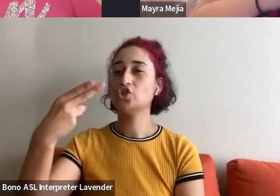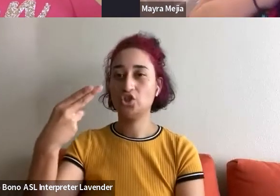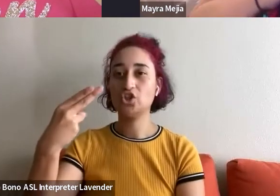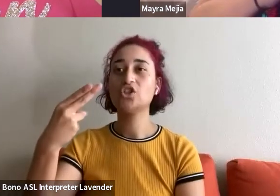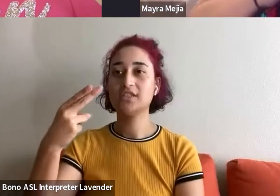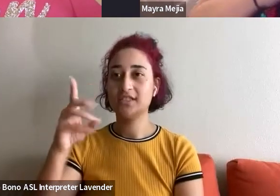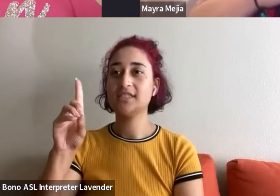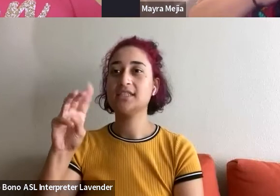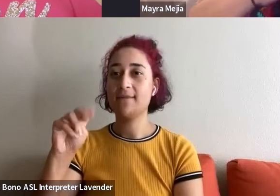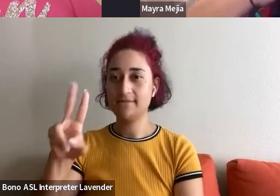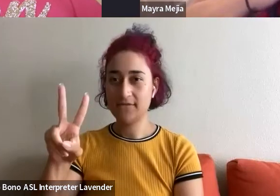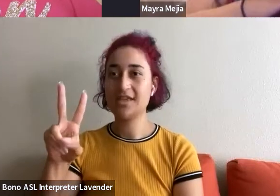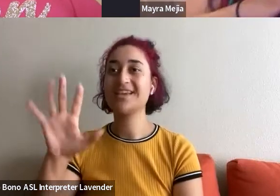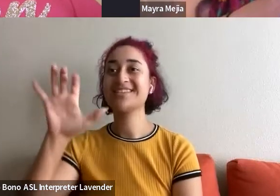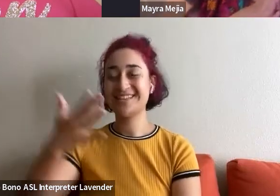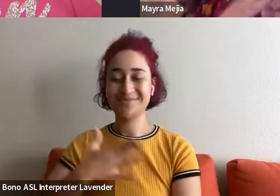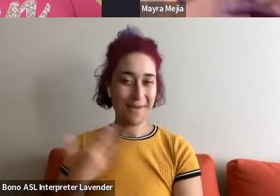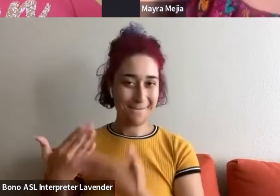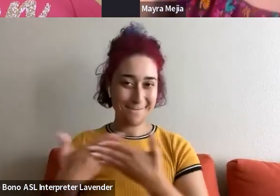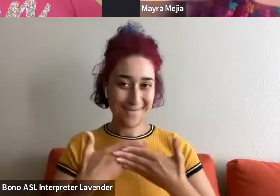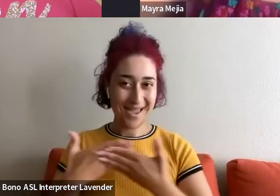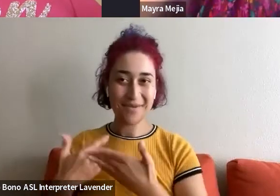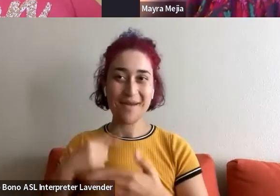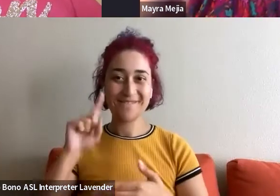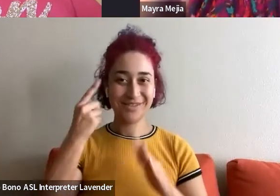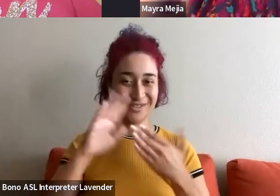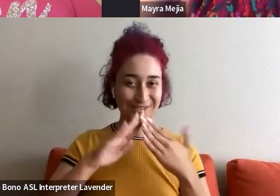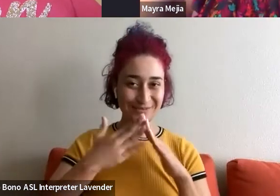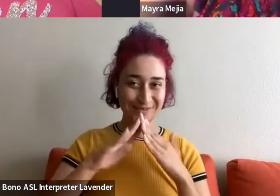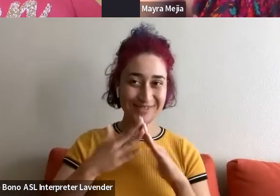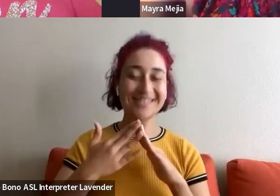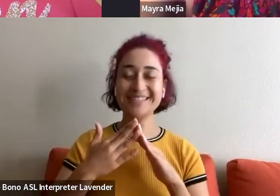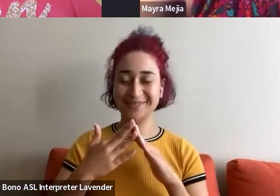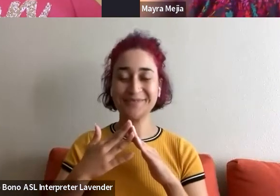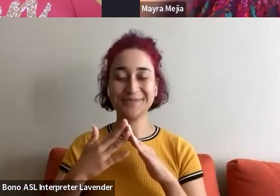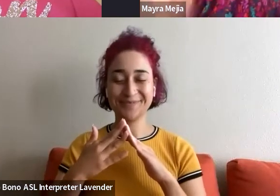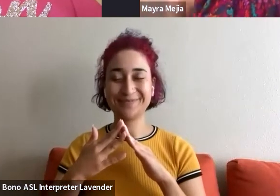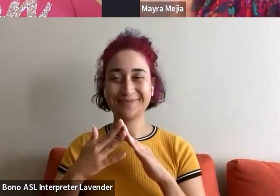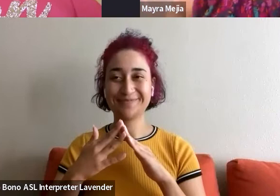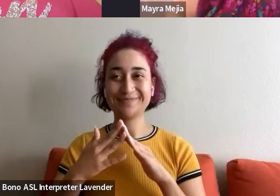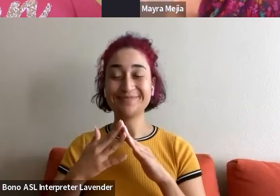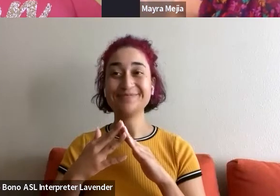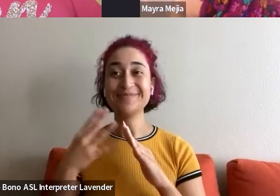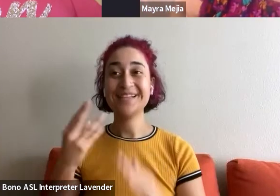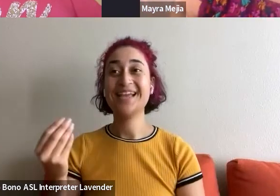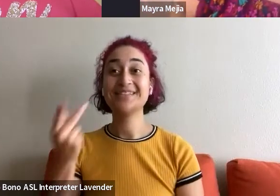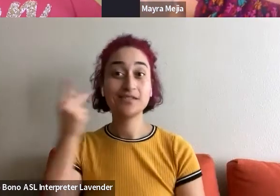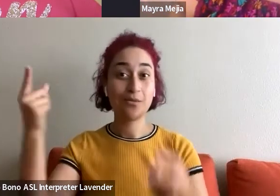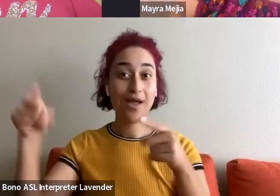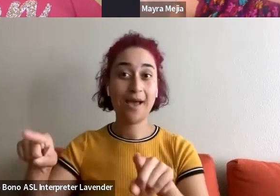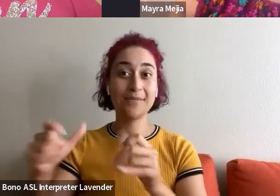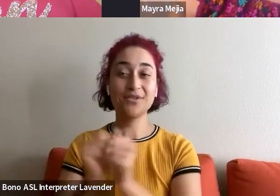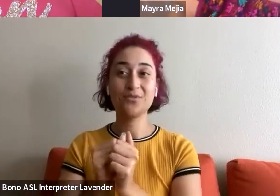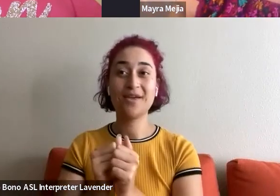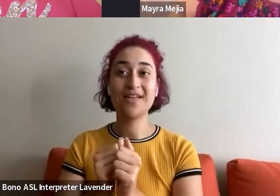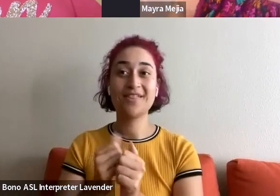because that's like my baby, my first little community, and see what happens with Fat and